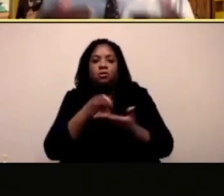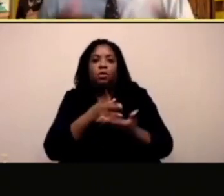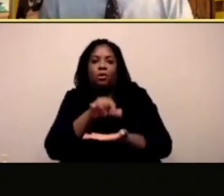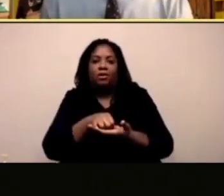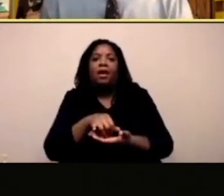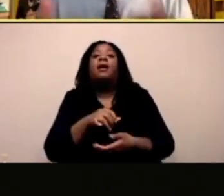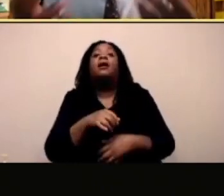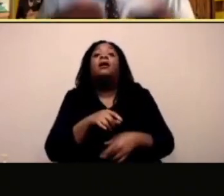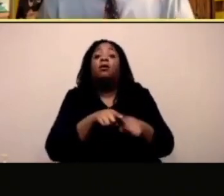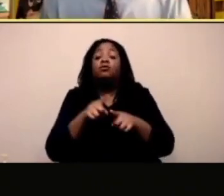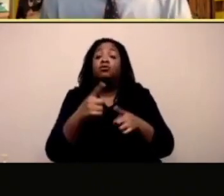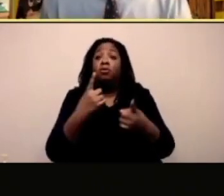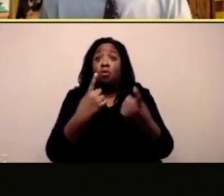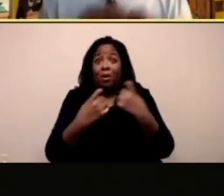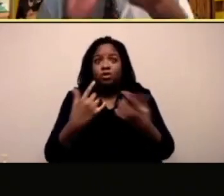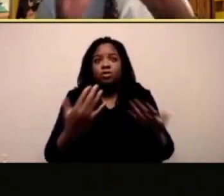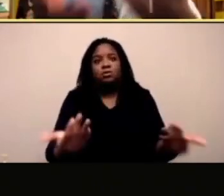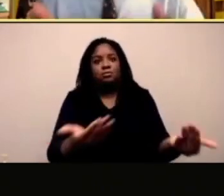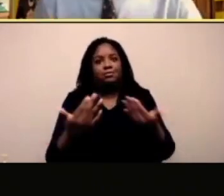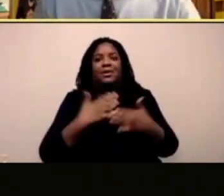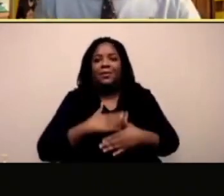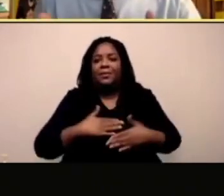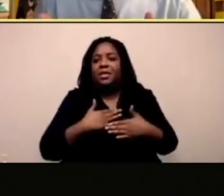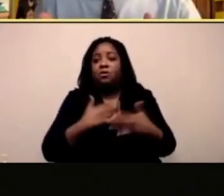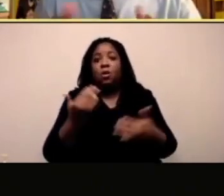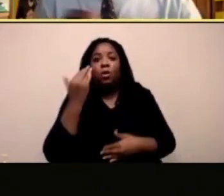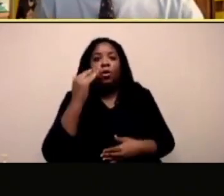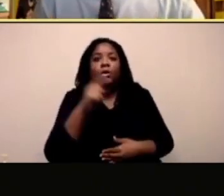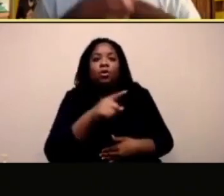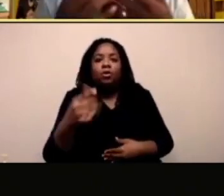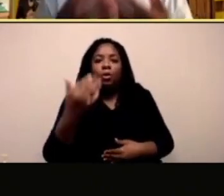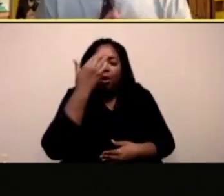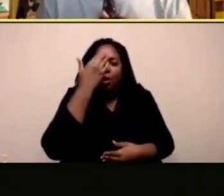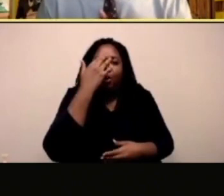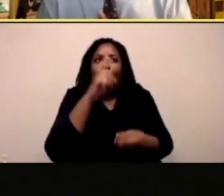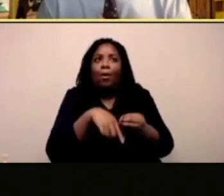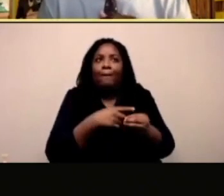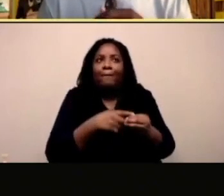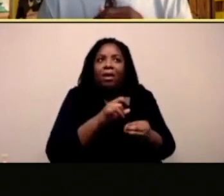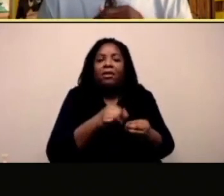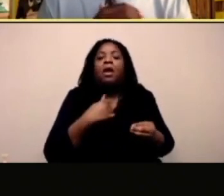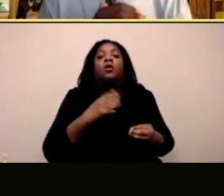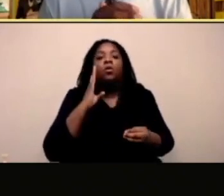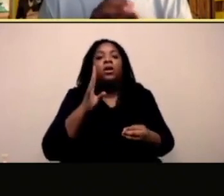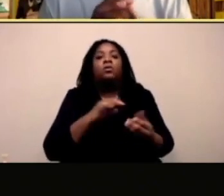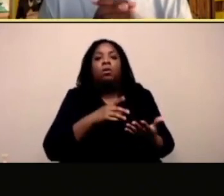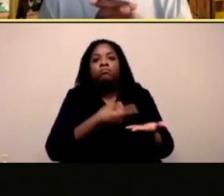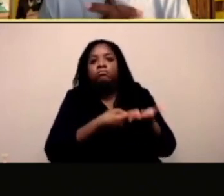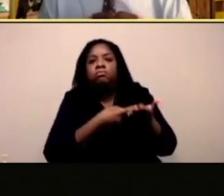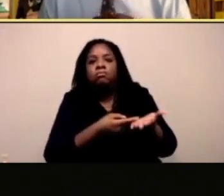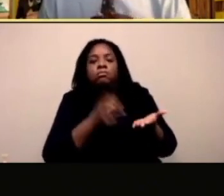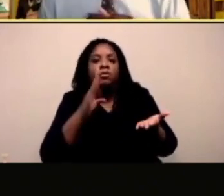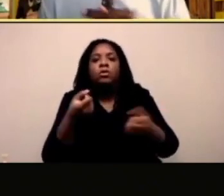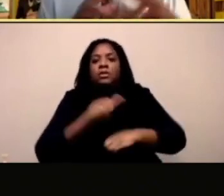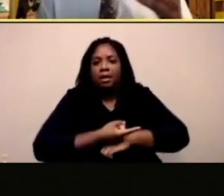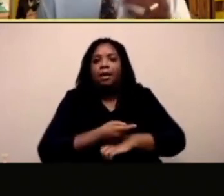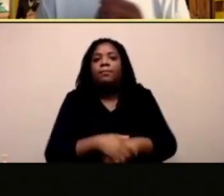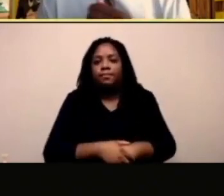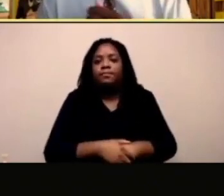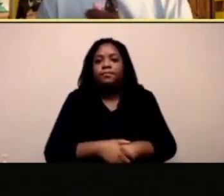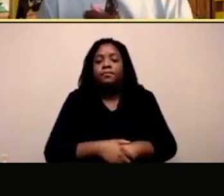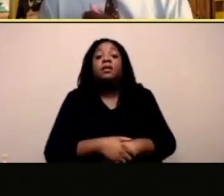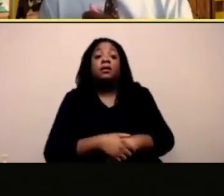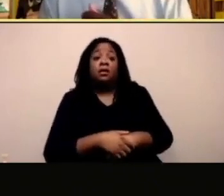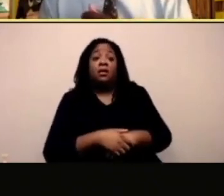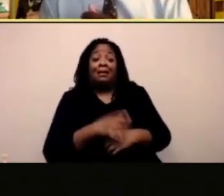invite questions. Give us some questions. We want to hear what you guys want to know about, and we'll definitely address that here. The name of our session,